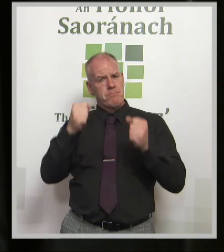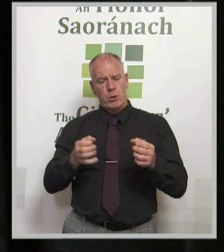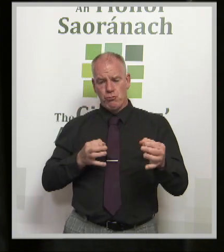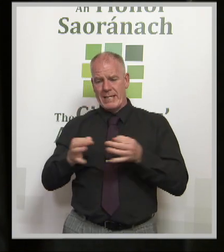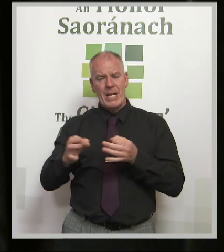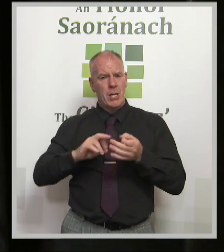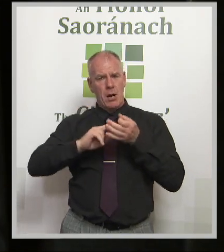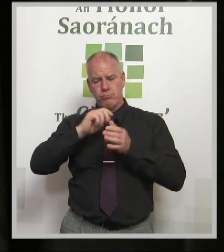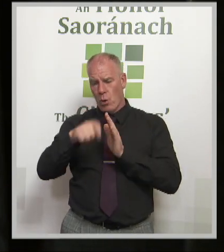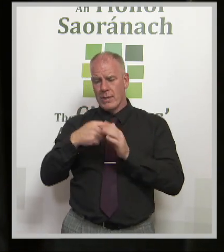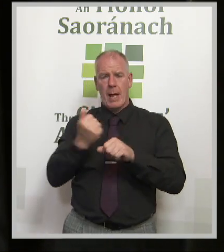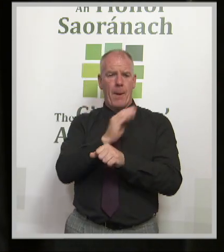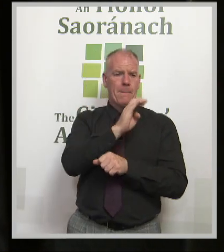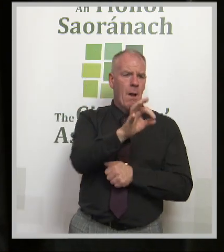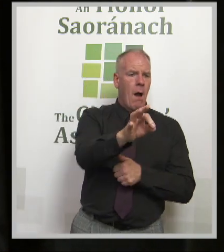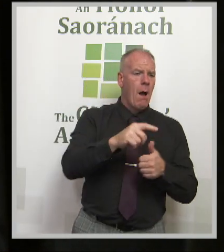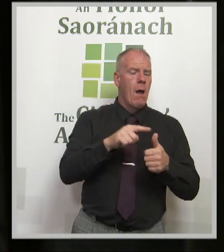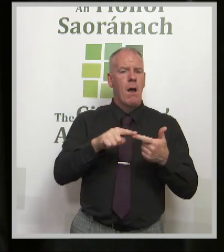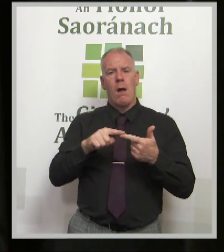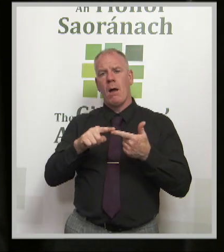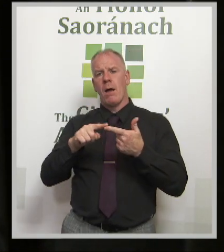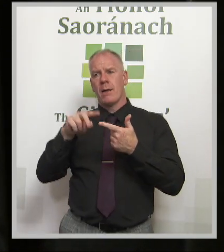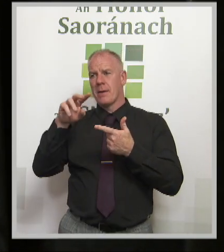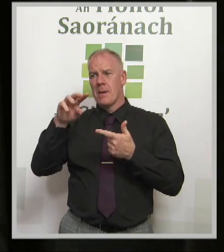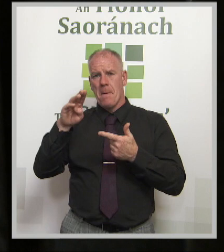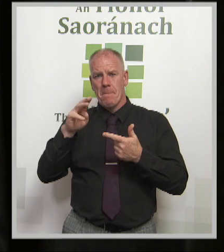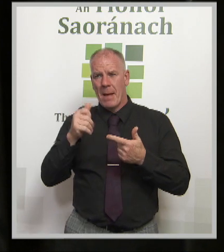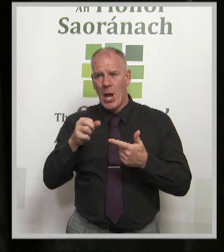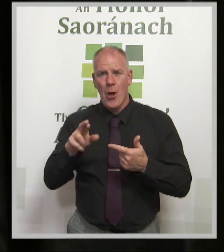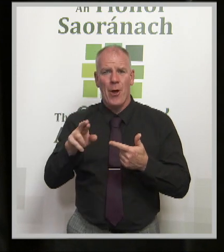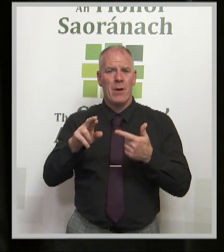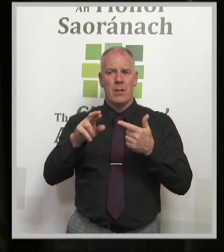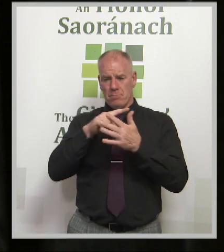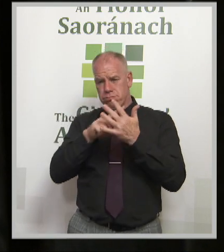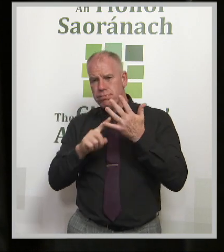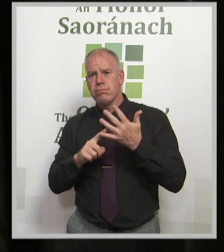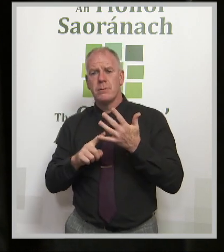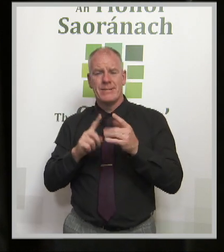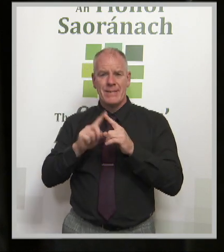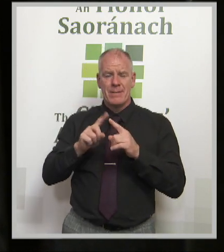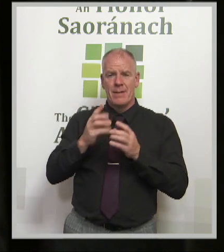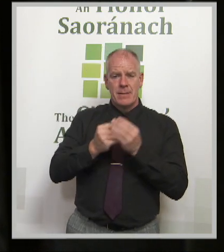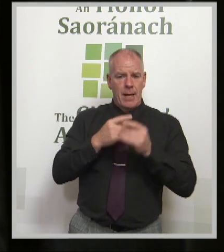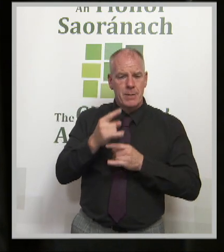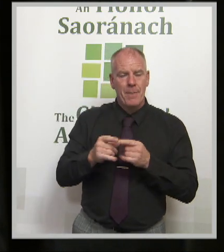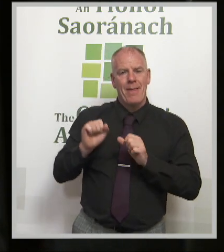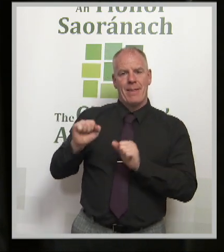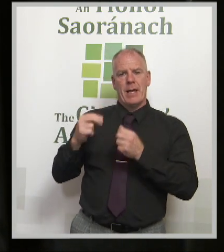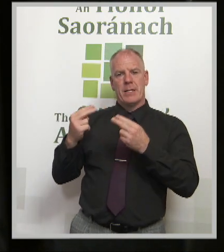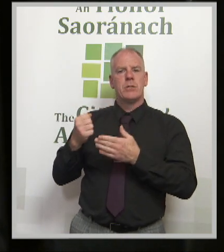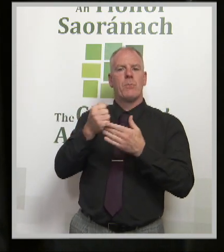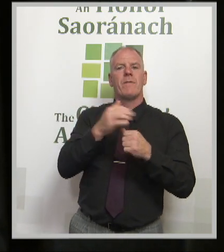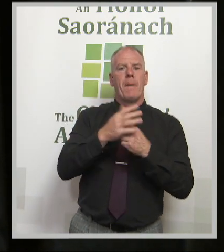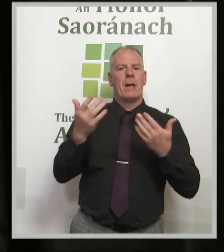strategic projects on bogs, on Macaire, on Corncrake that are now taking shape. But they need to be supported by